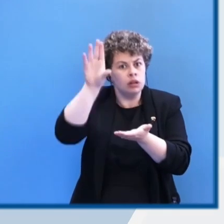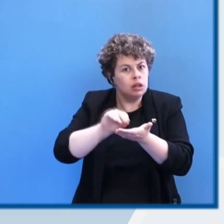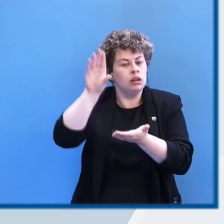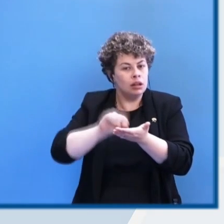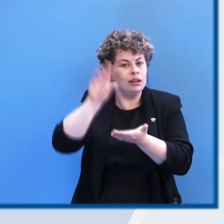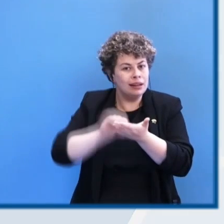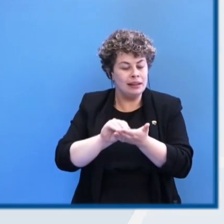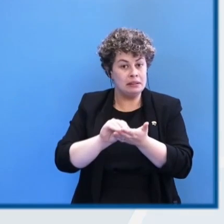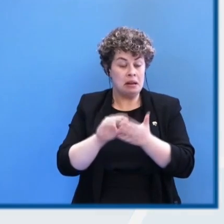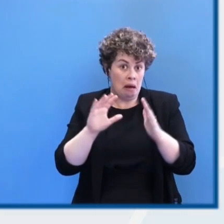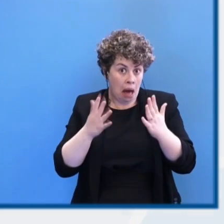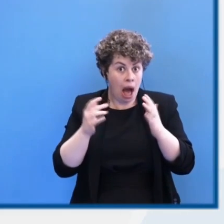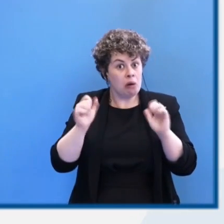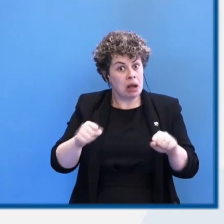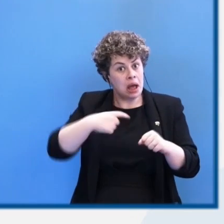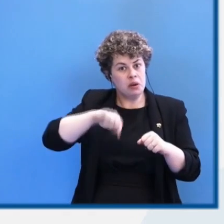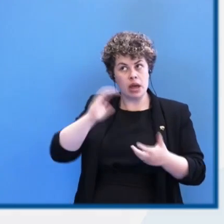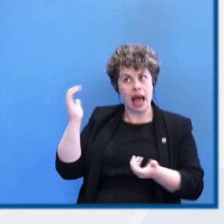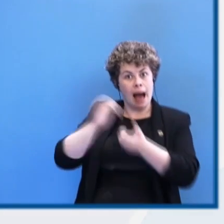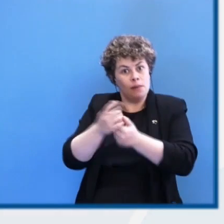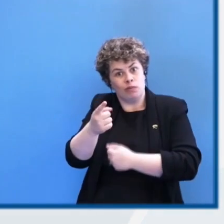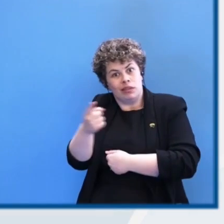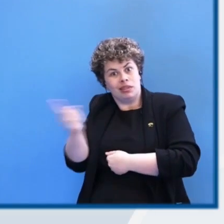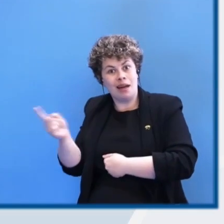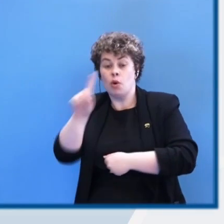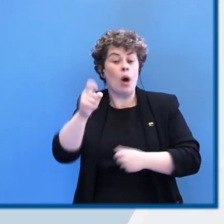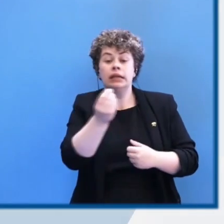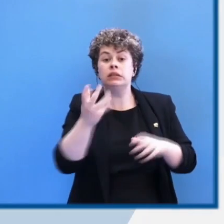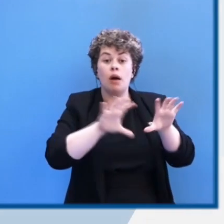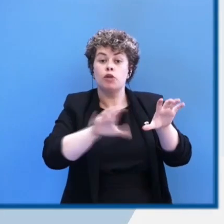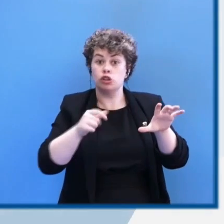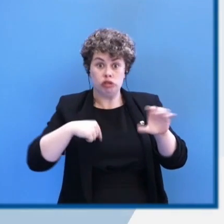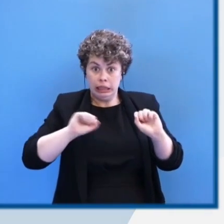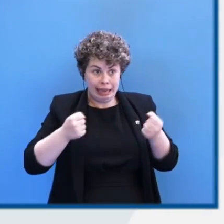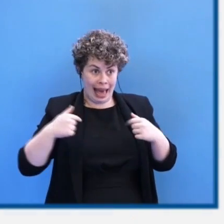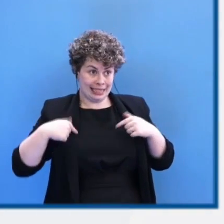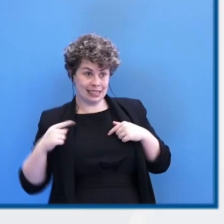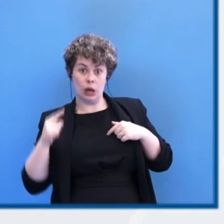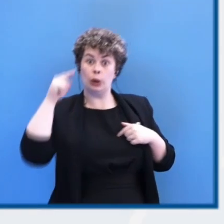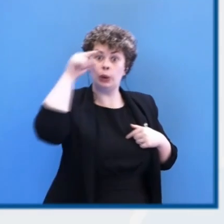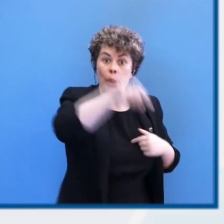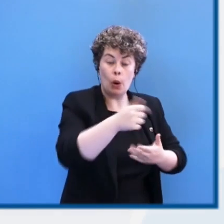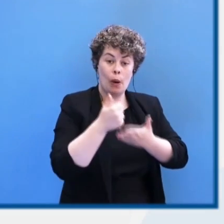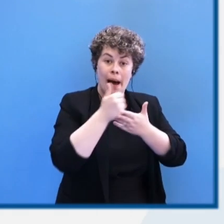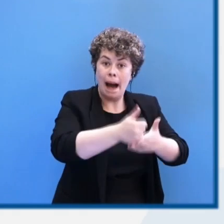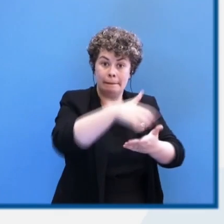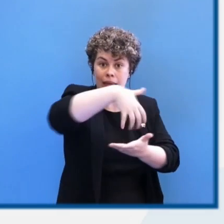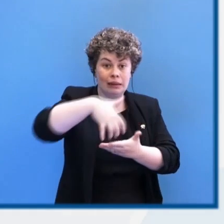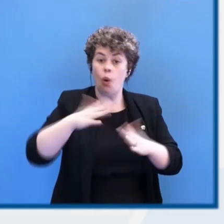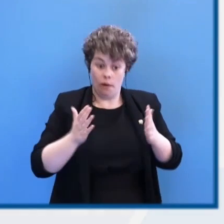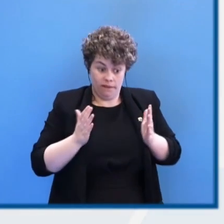the data ourselves? And there are a lot of countries on the planet which are not in the situation to collect data. What can big data do to help